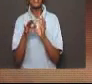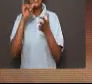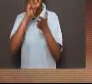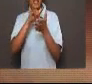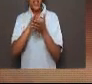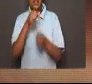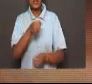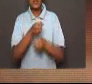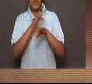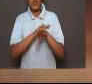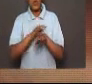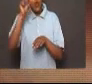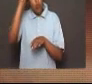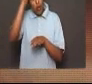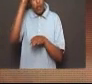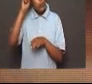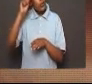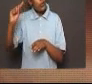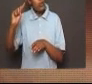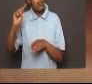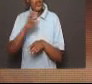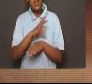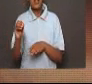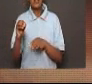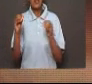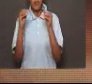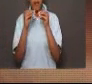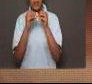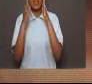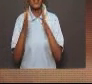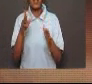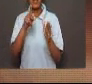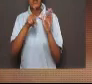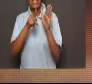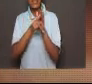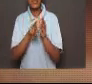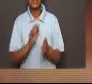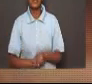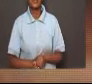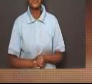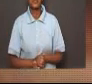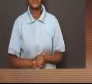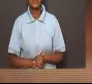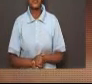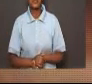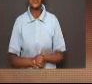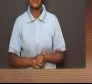that depends on quantum theory and mathematical principles.